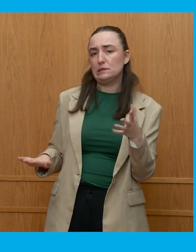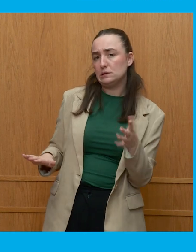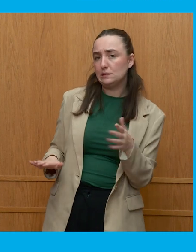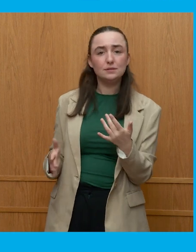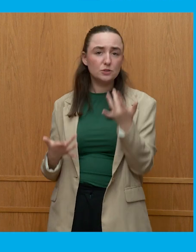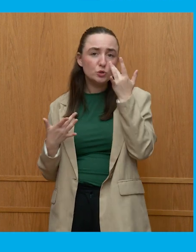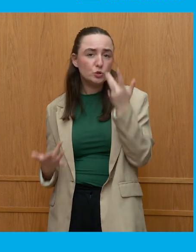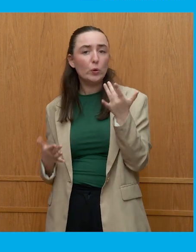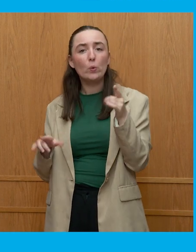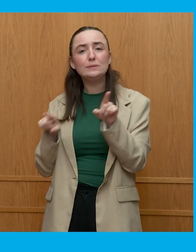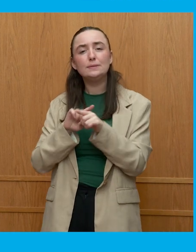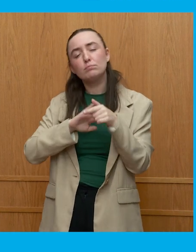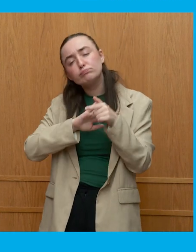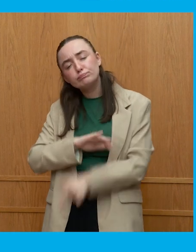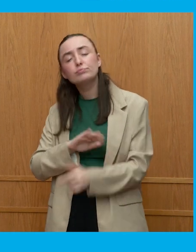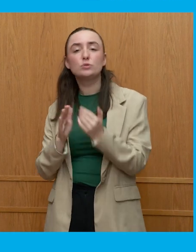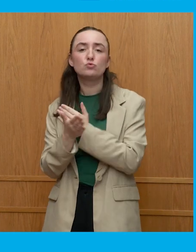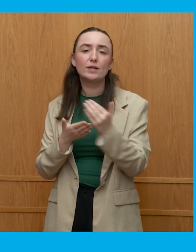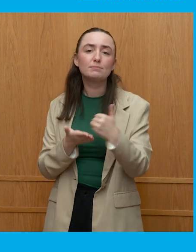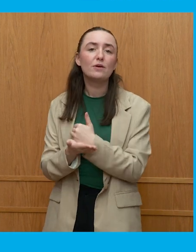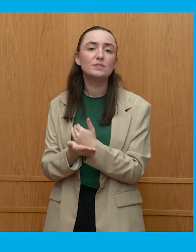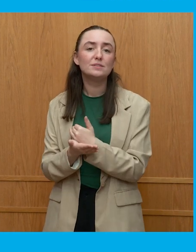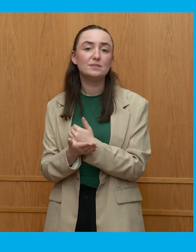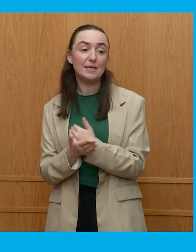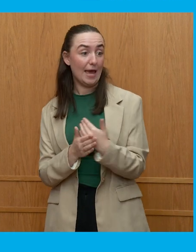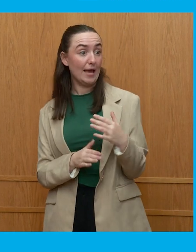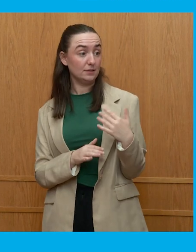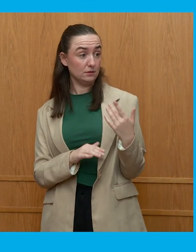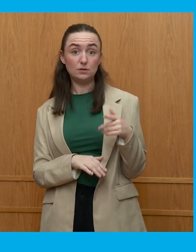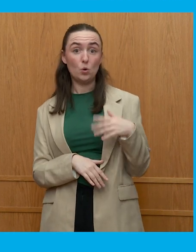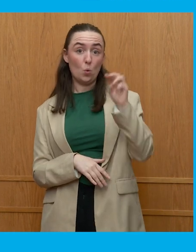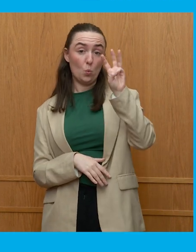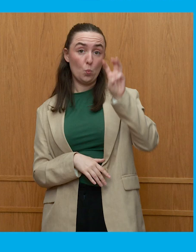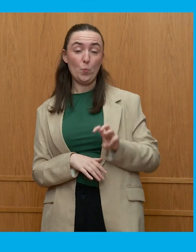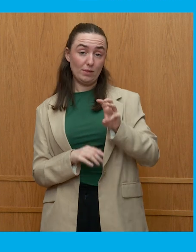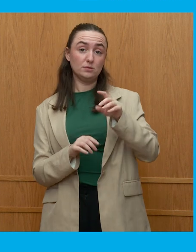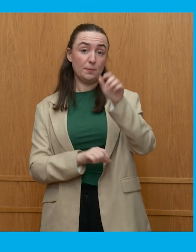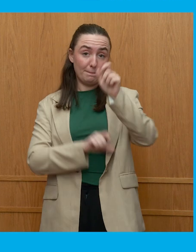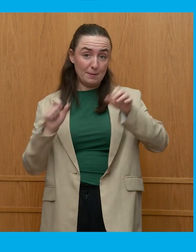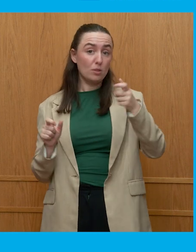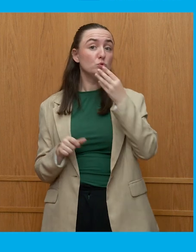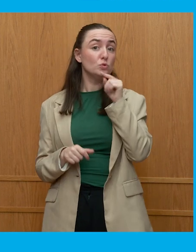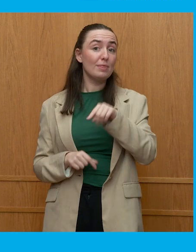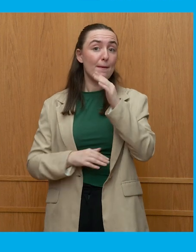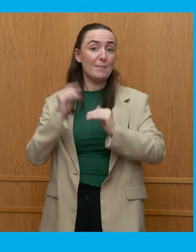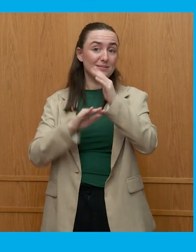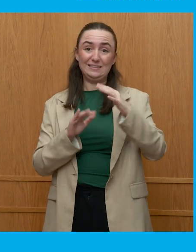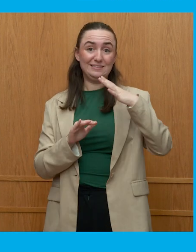the depth of and the needs of the actual people who use that building. Sorry, don't quote me on